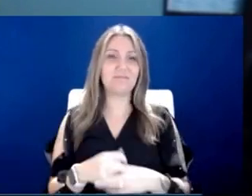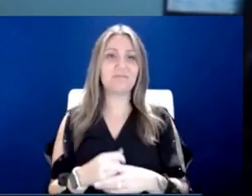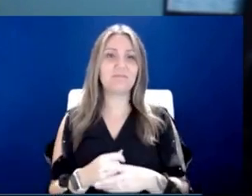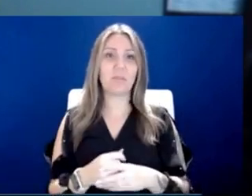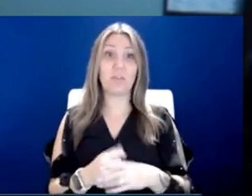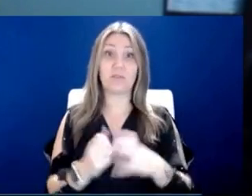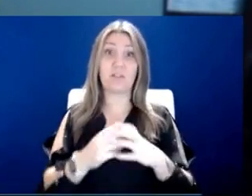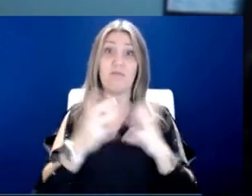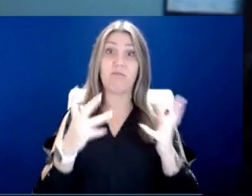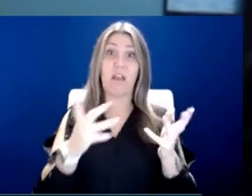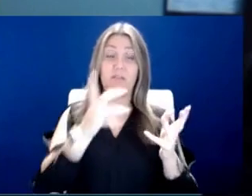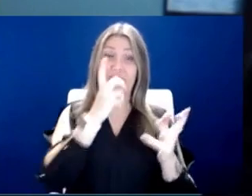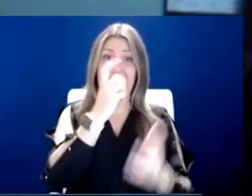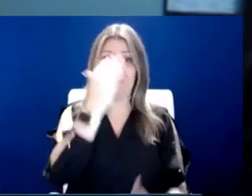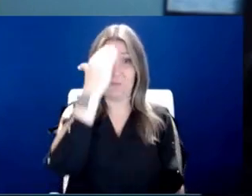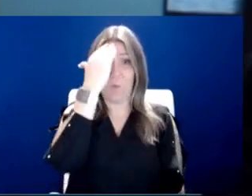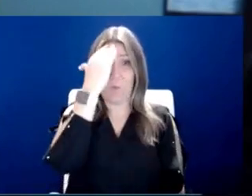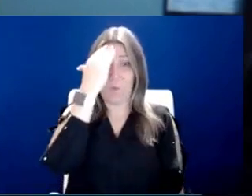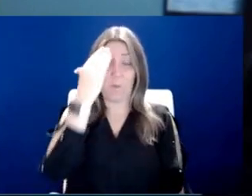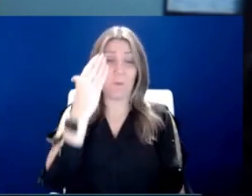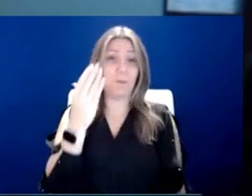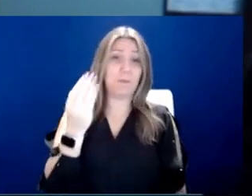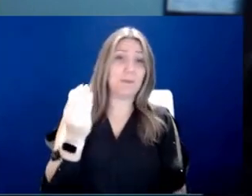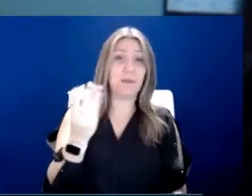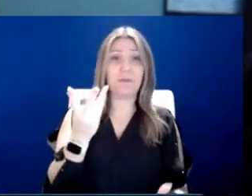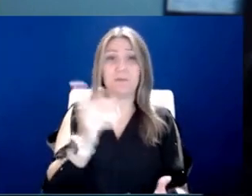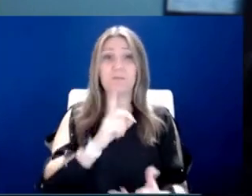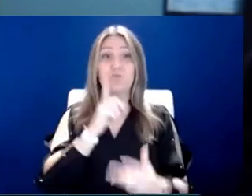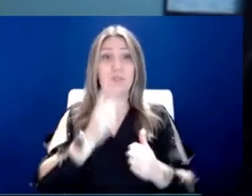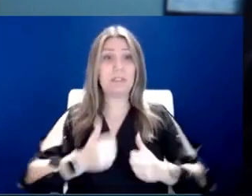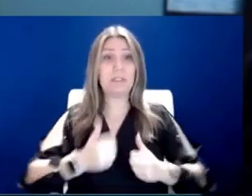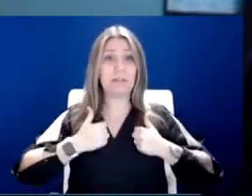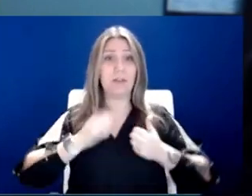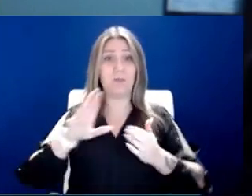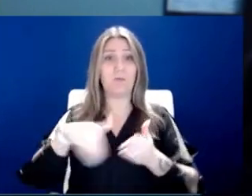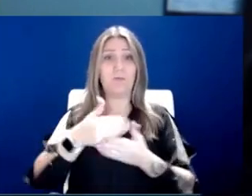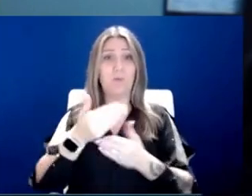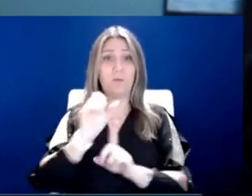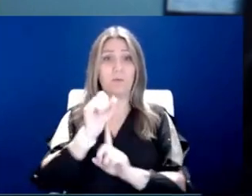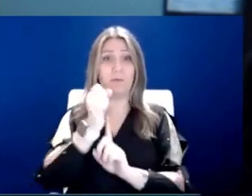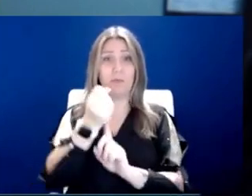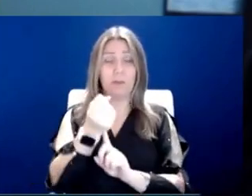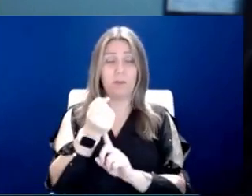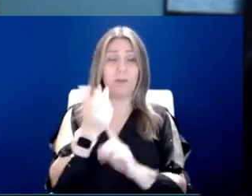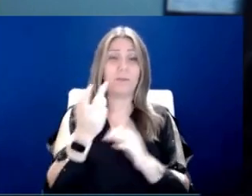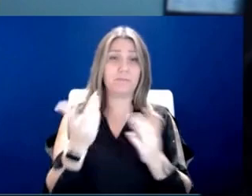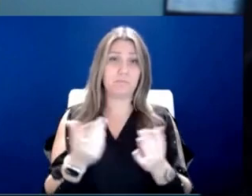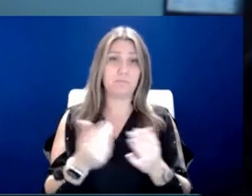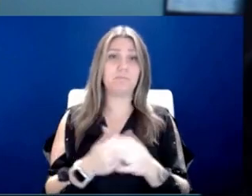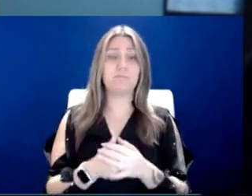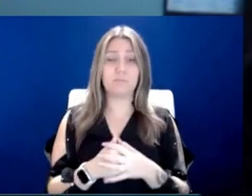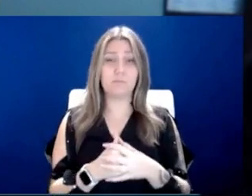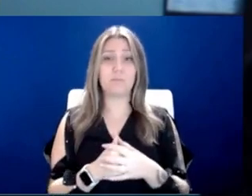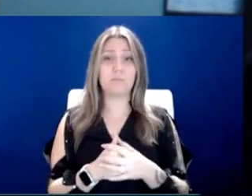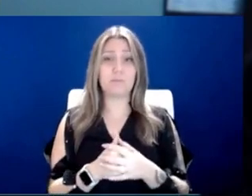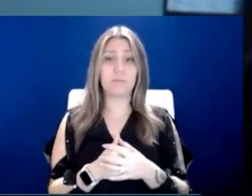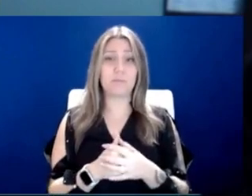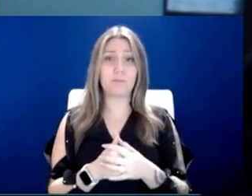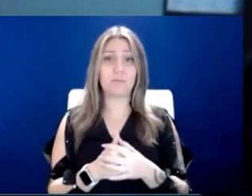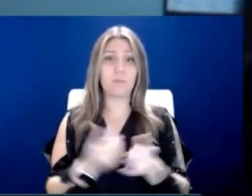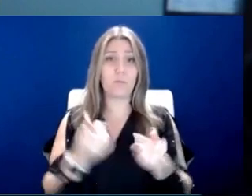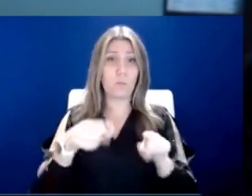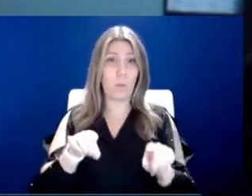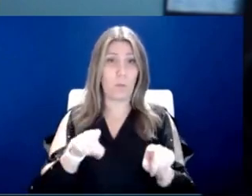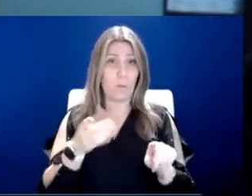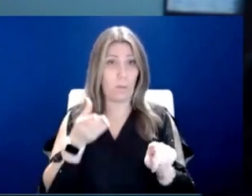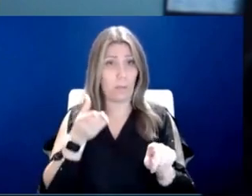and also just the reality of the situation. But, I would say, while you're there,